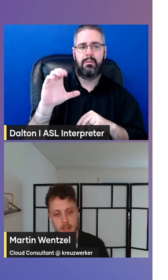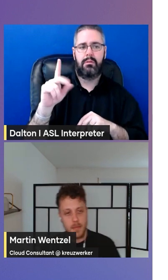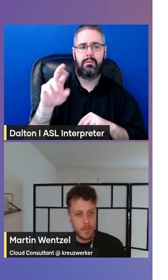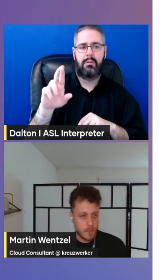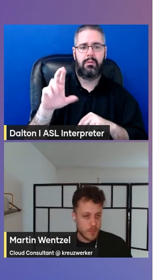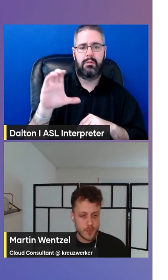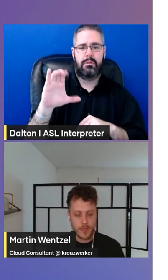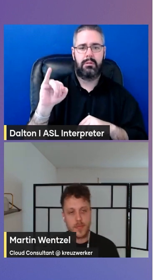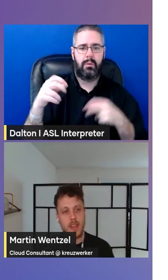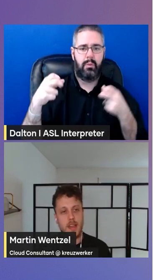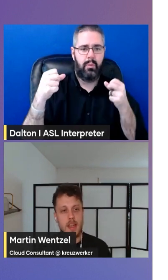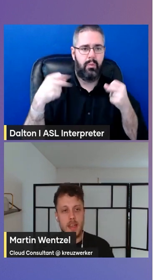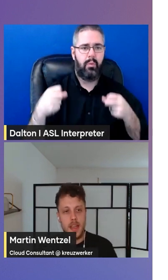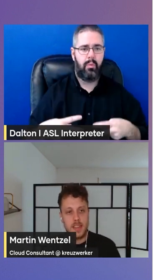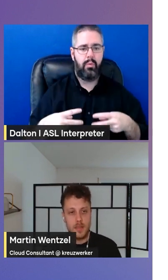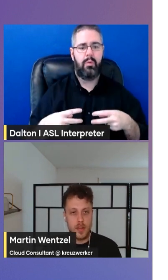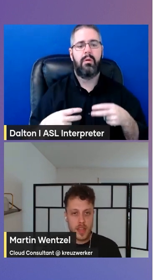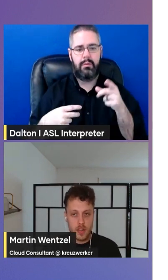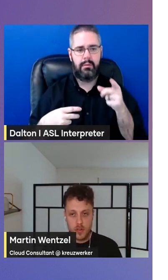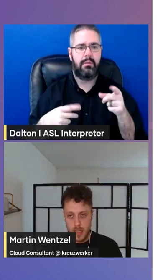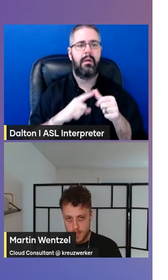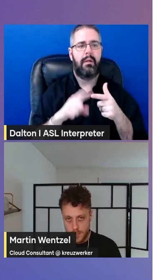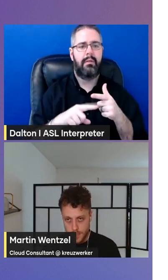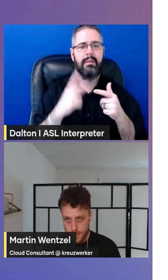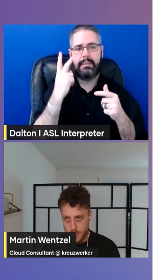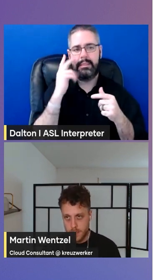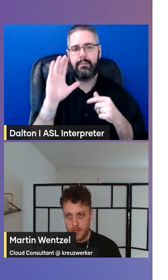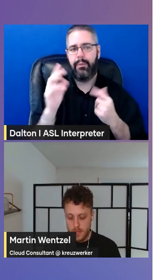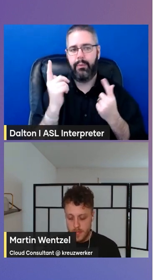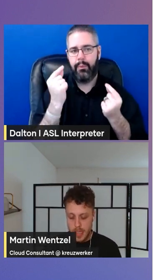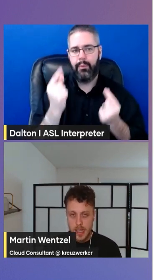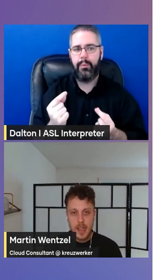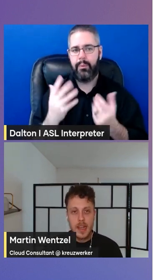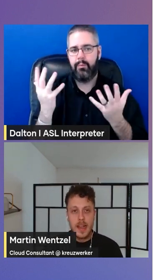and see what they are doing.